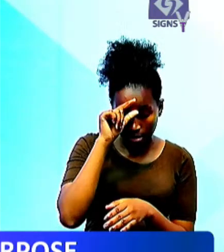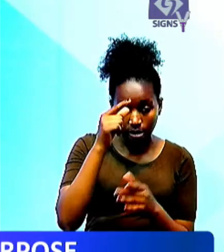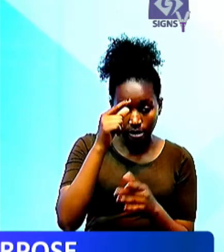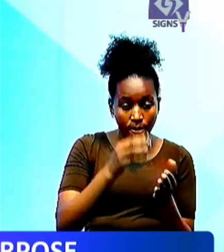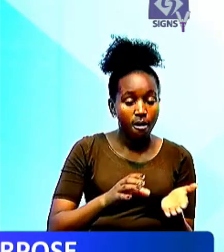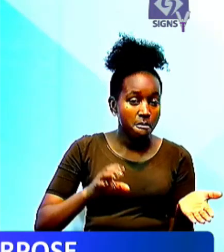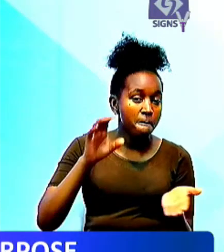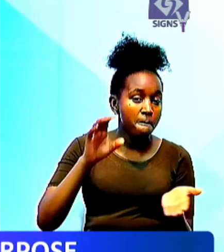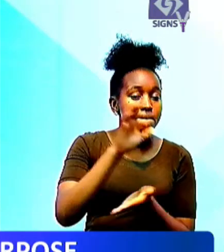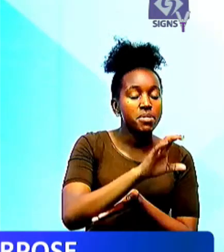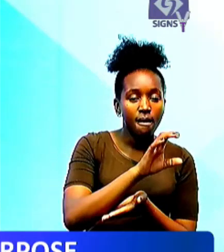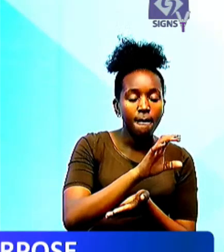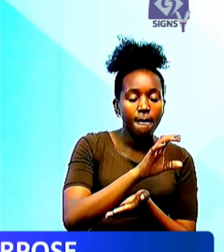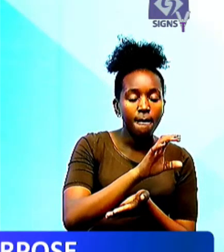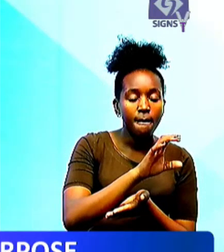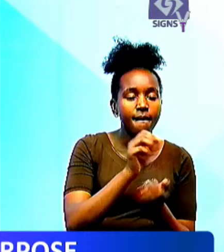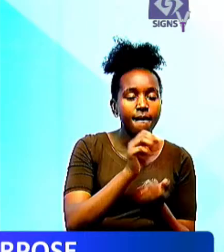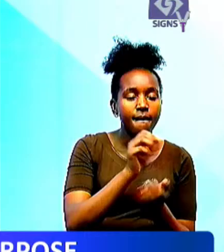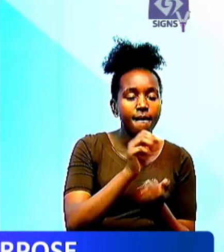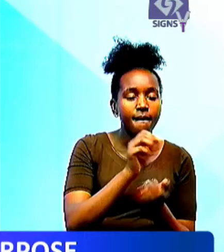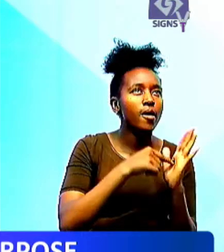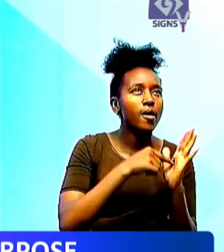last year about 18.3%.